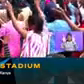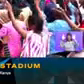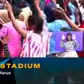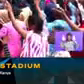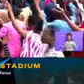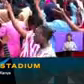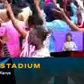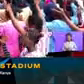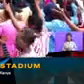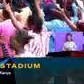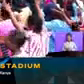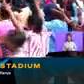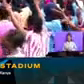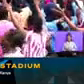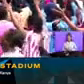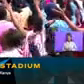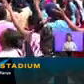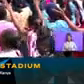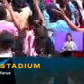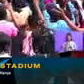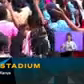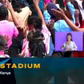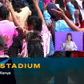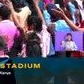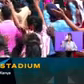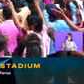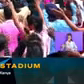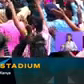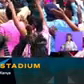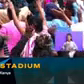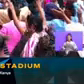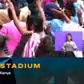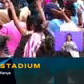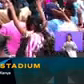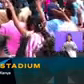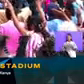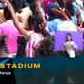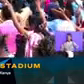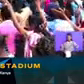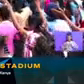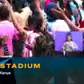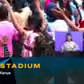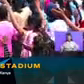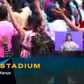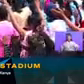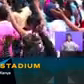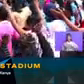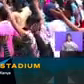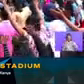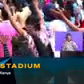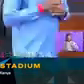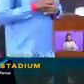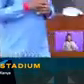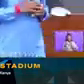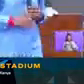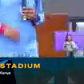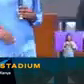your hands lift up your hands the spirit of God is about to invade your life